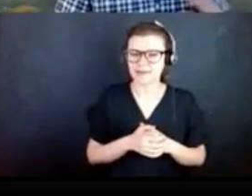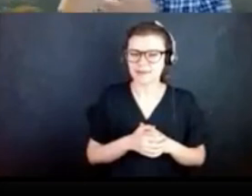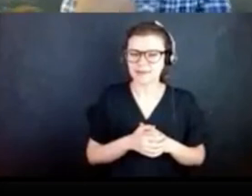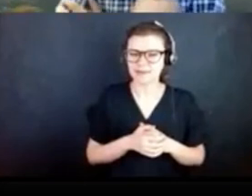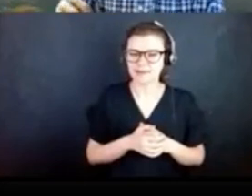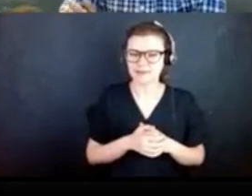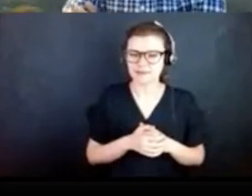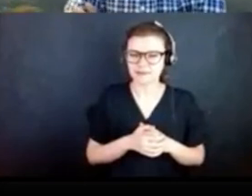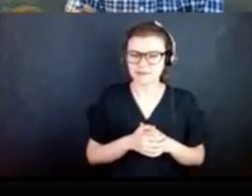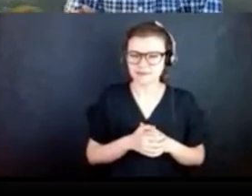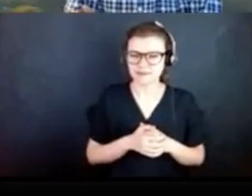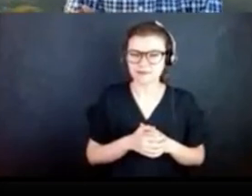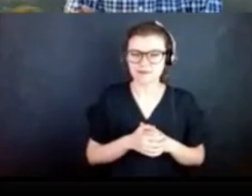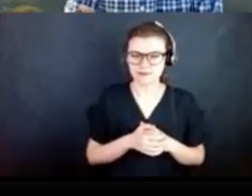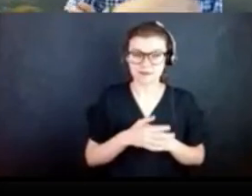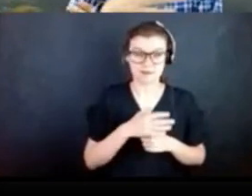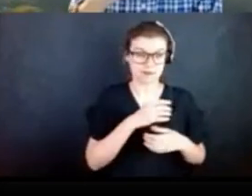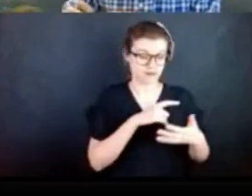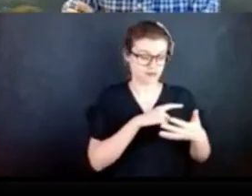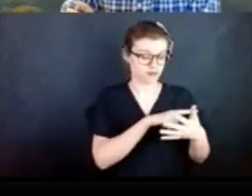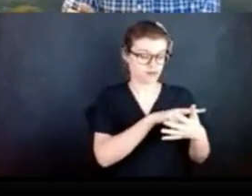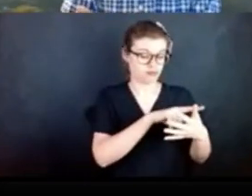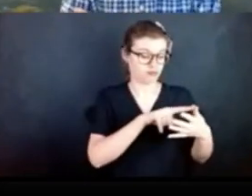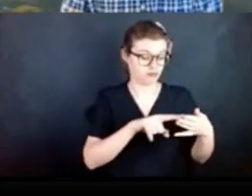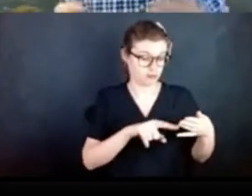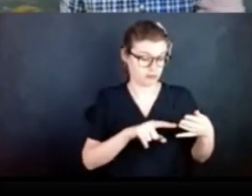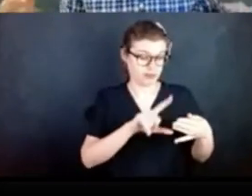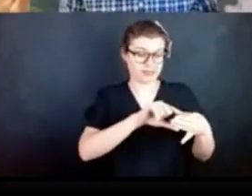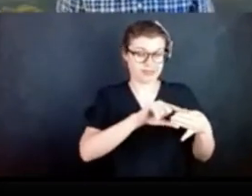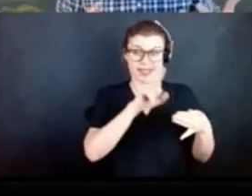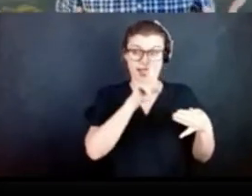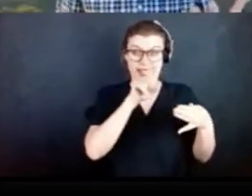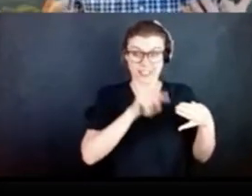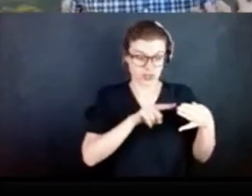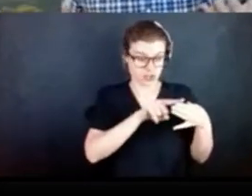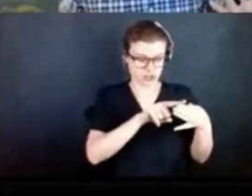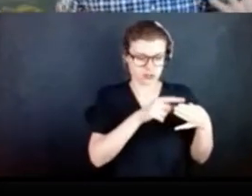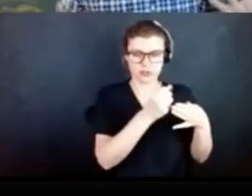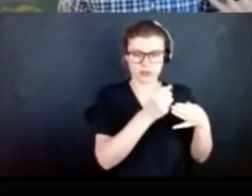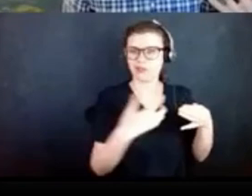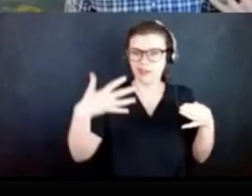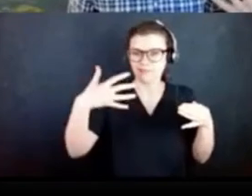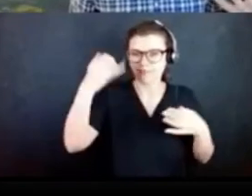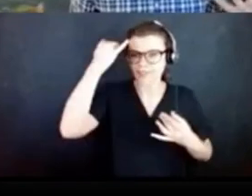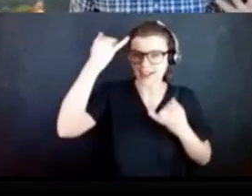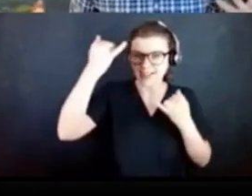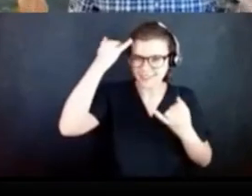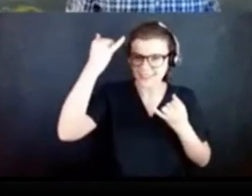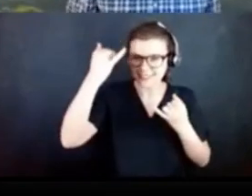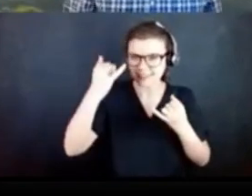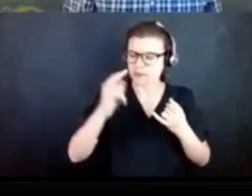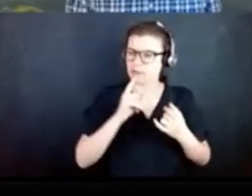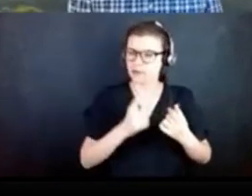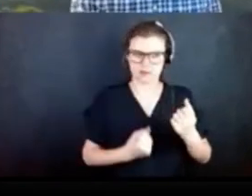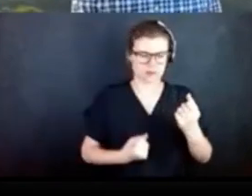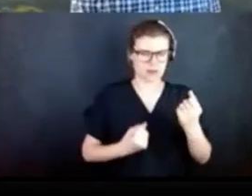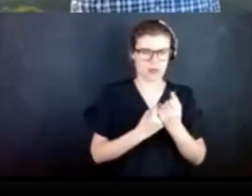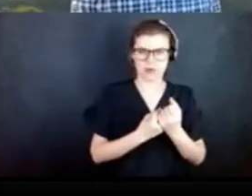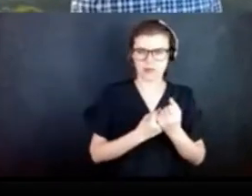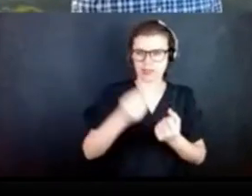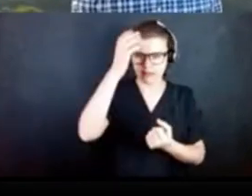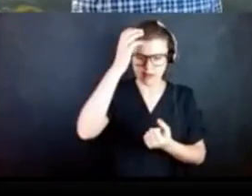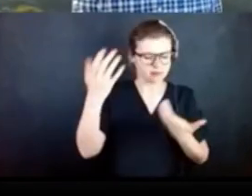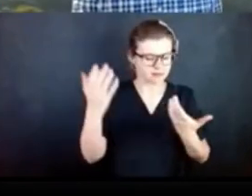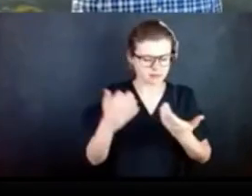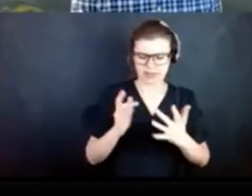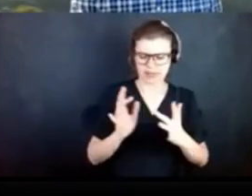crystallize or pull out from these, from answering these questions that help to answer the question, what is network analysis and how can we use